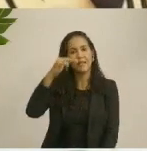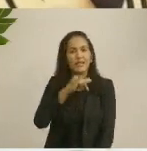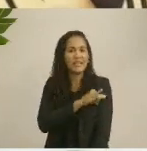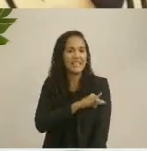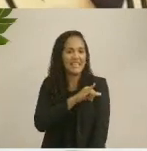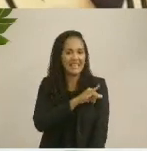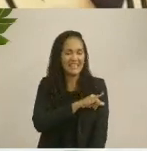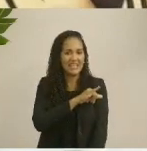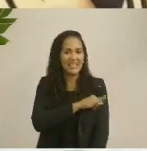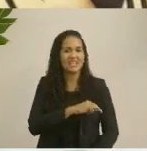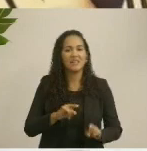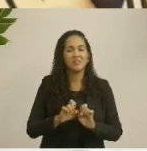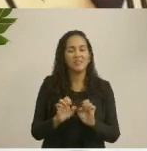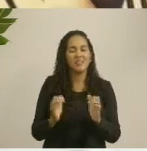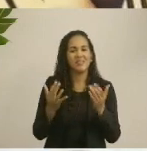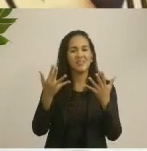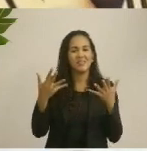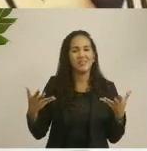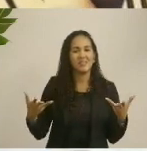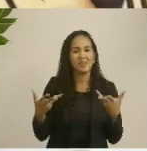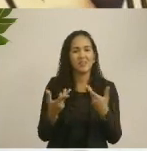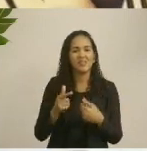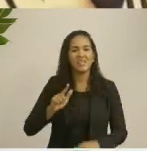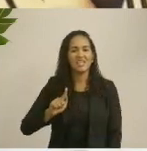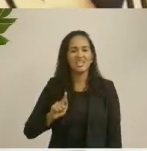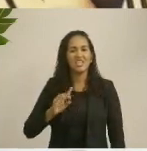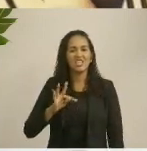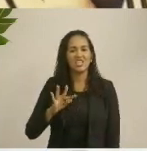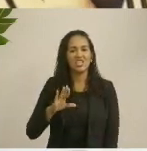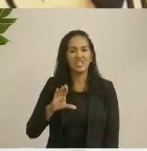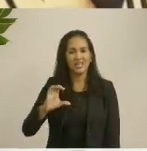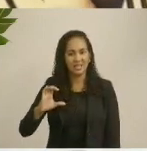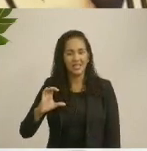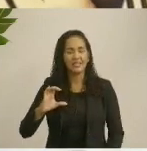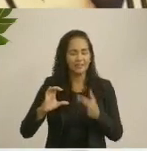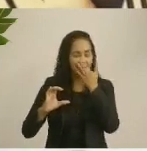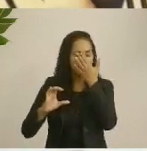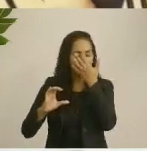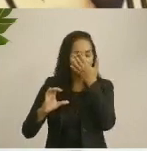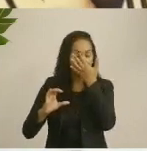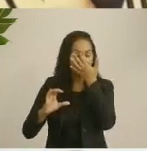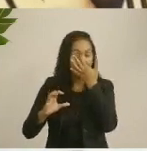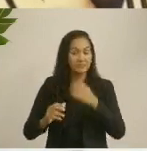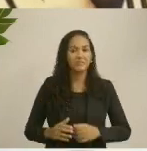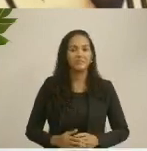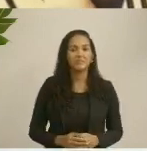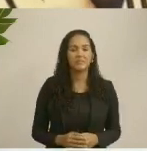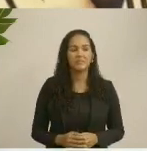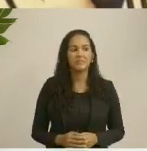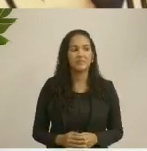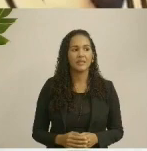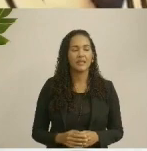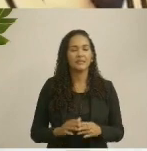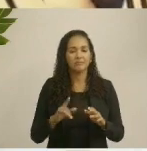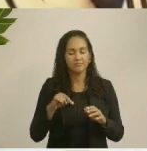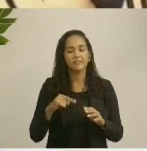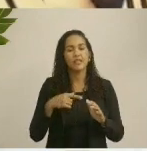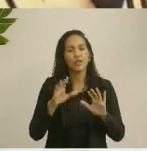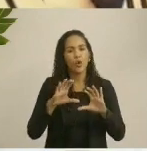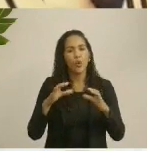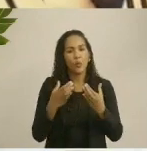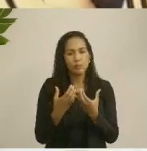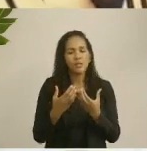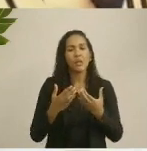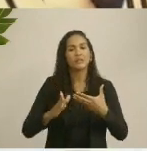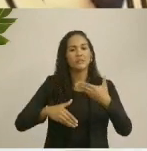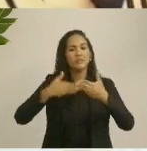that GSTIC, the Global Sustainable Technology and Innovation Community, and